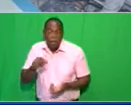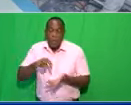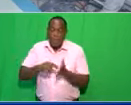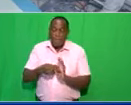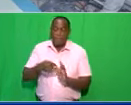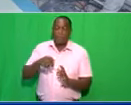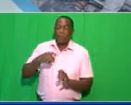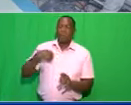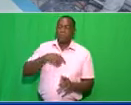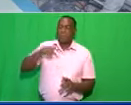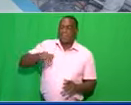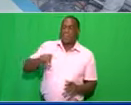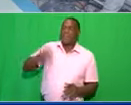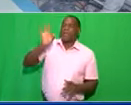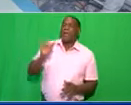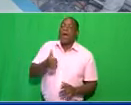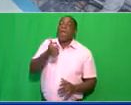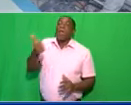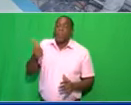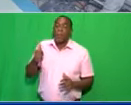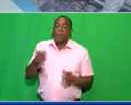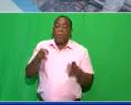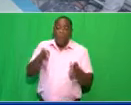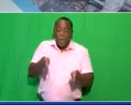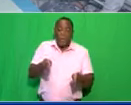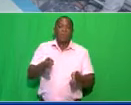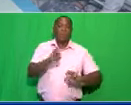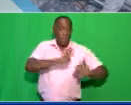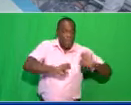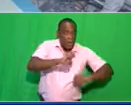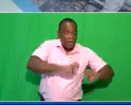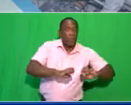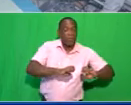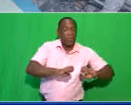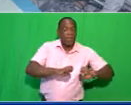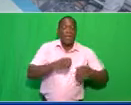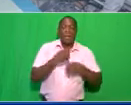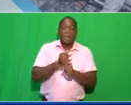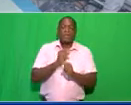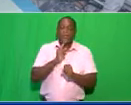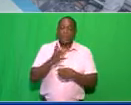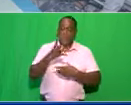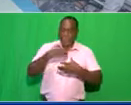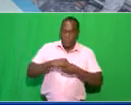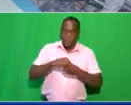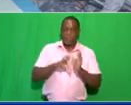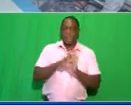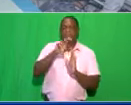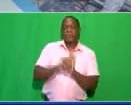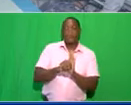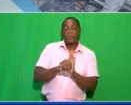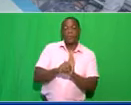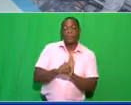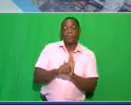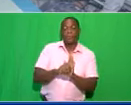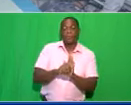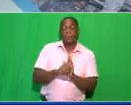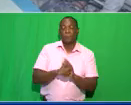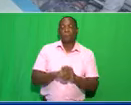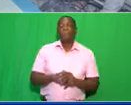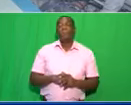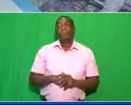fact, integrated into the curriculum so that they are assimilated and that they, at the end of the day,